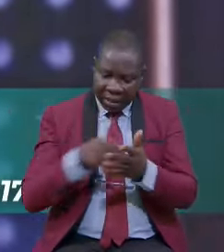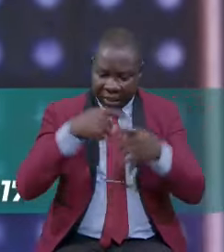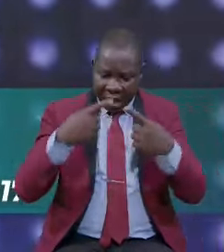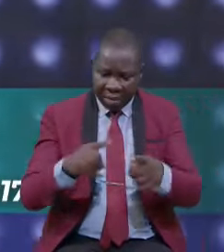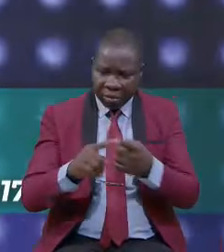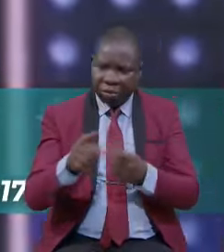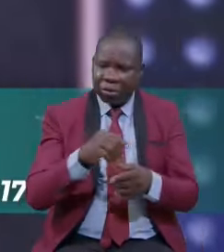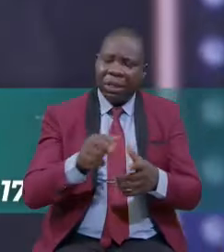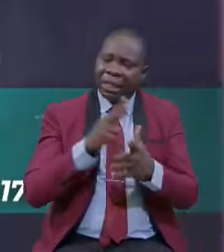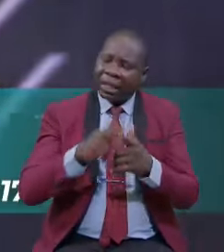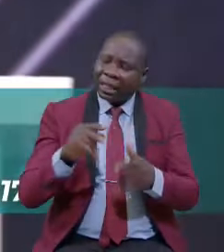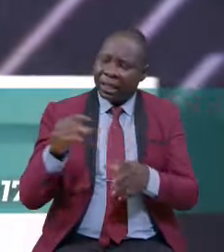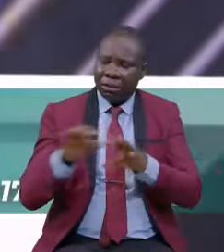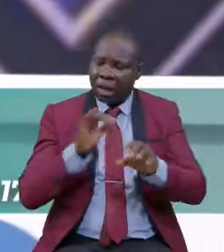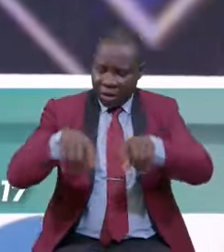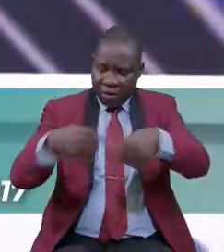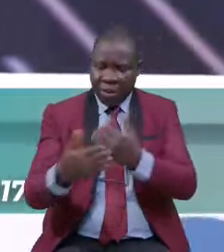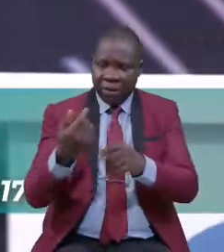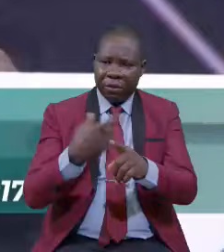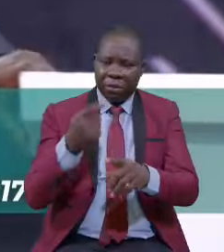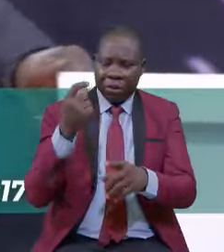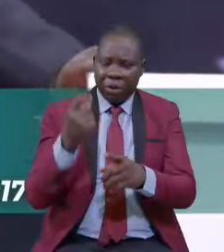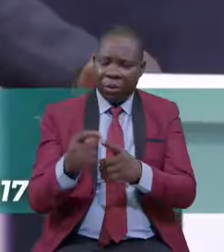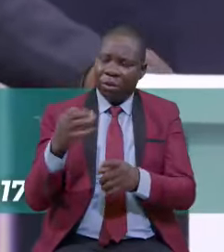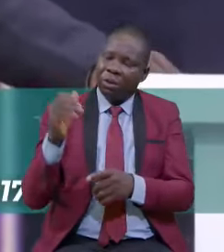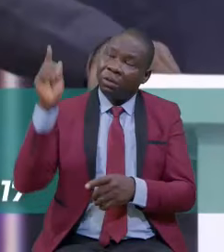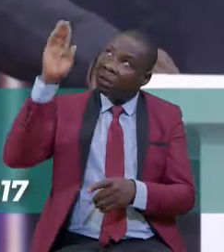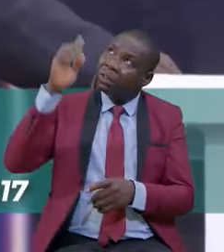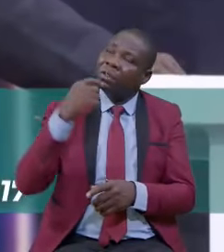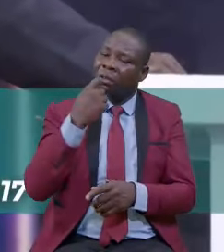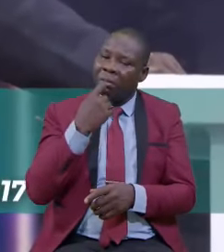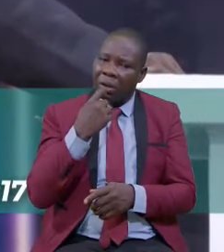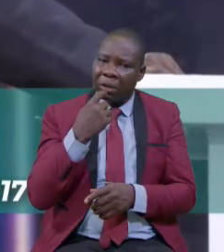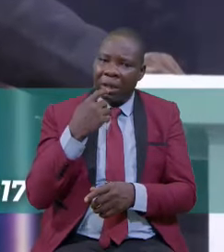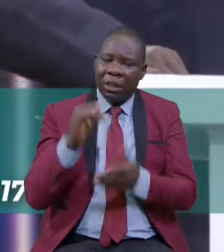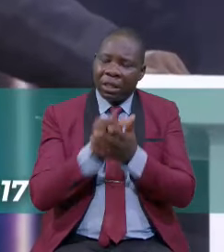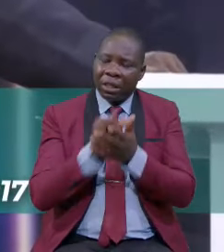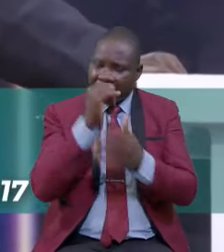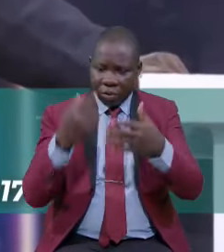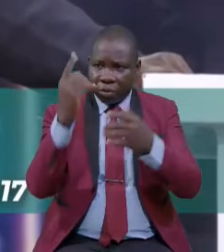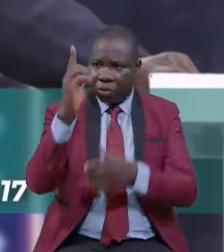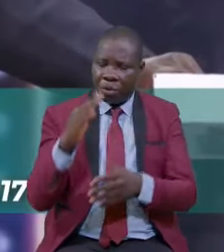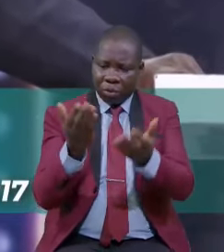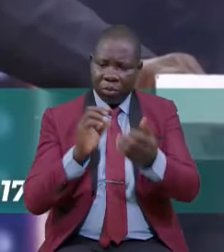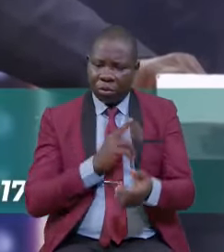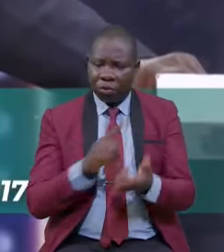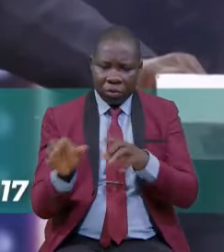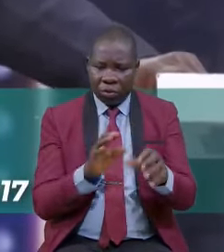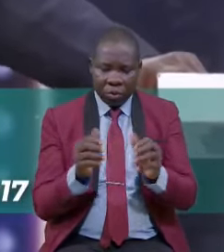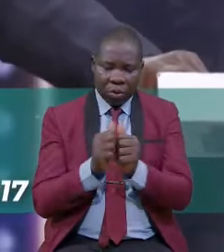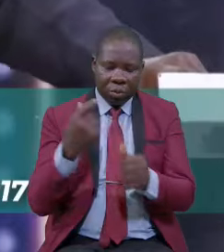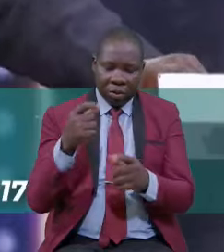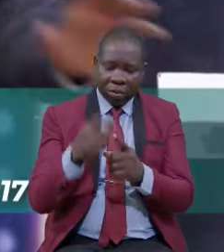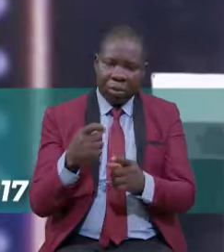the Lord wants us to do with the word, the inspired book of God. That whatever we go through and wherever